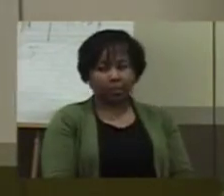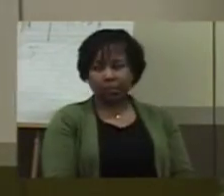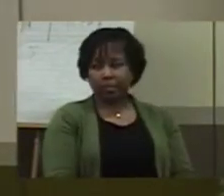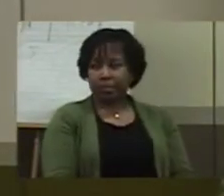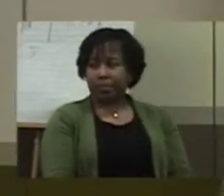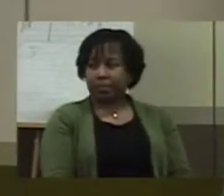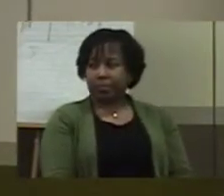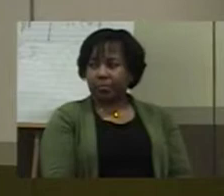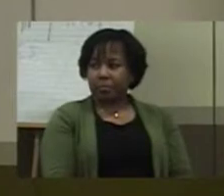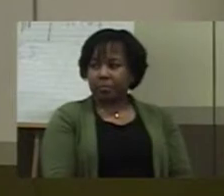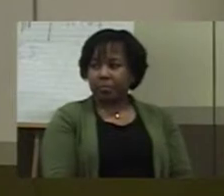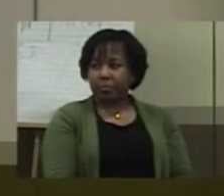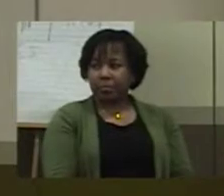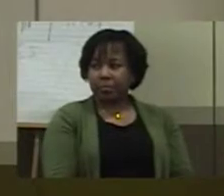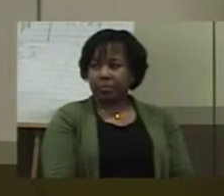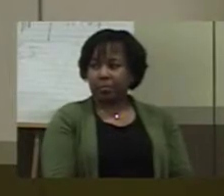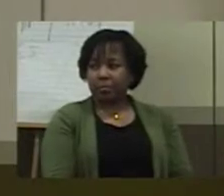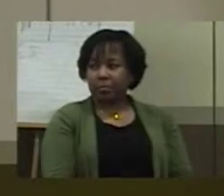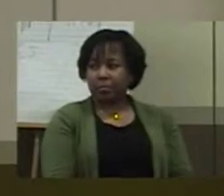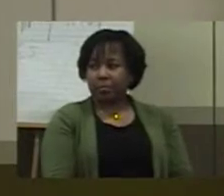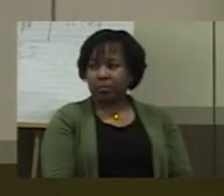Okay?